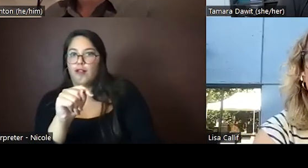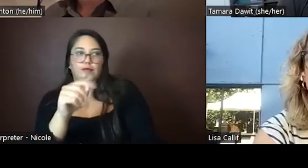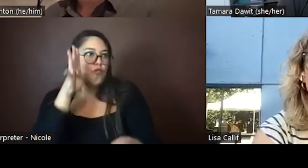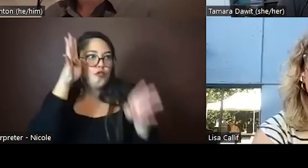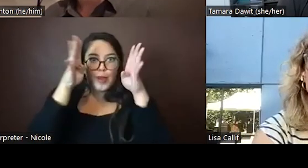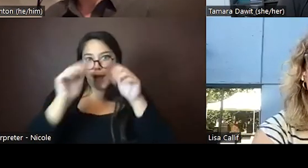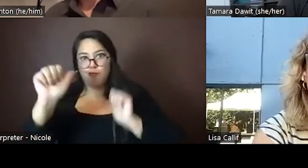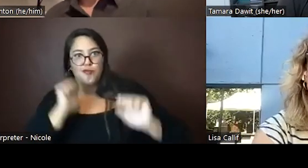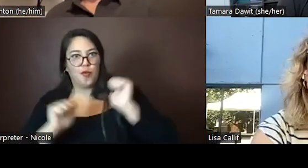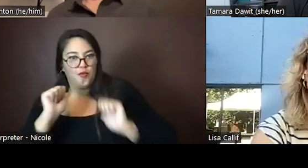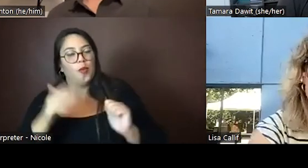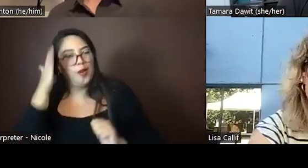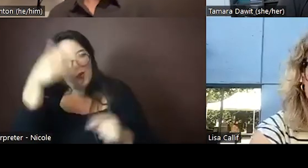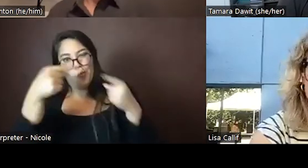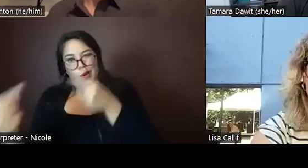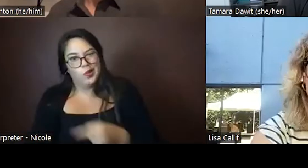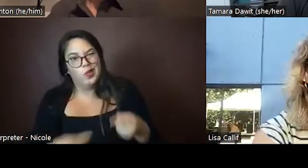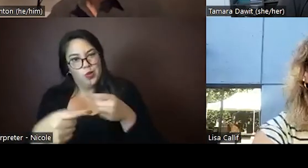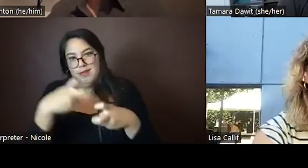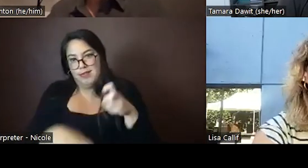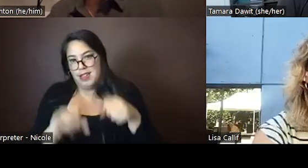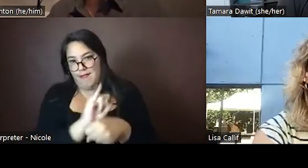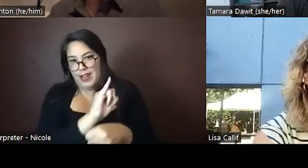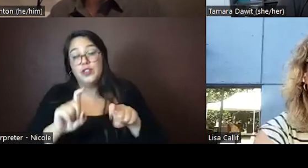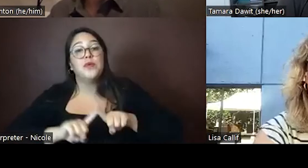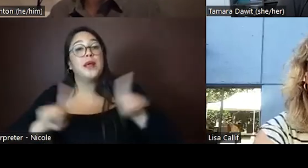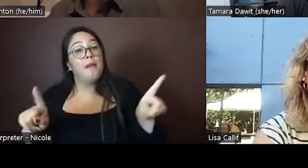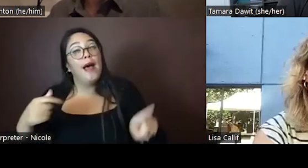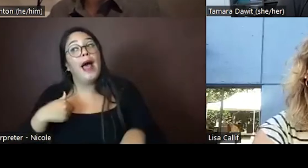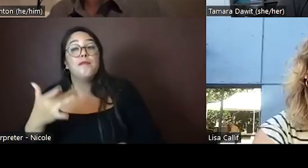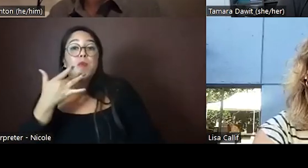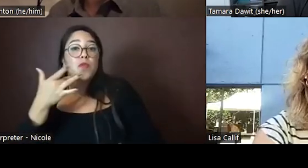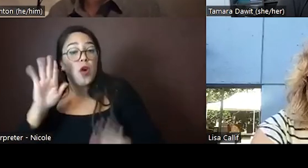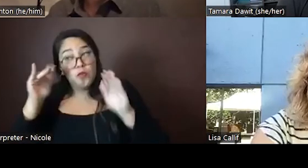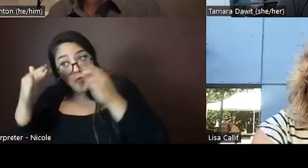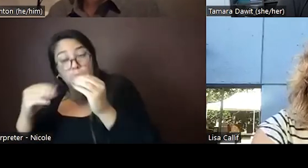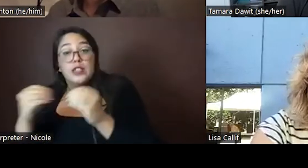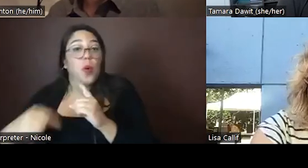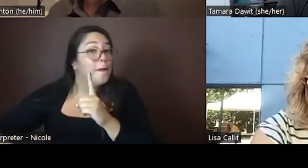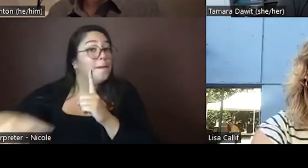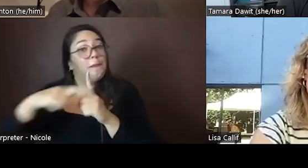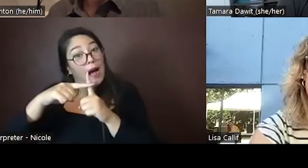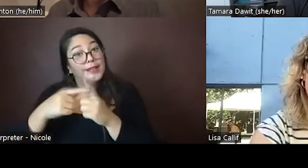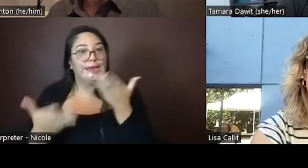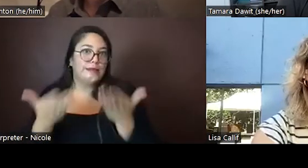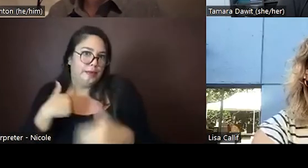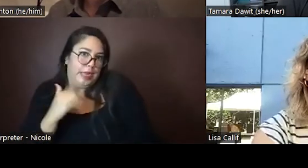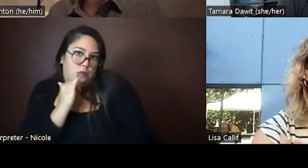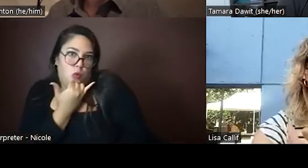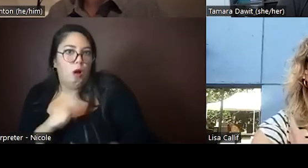is, I always like to focus on the positive and maybe to a fault, but it's like, this is a boom of